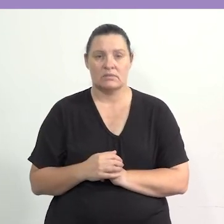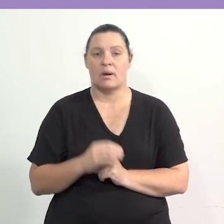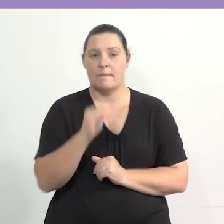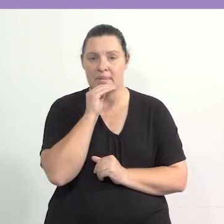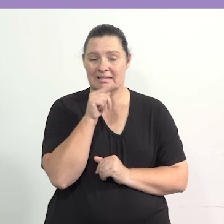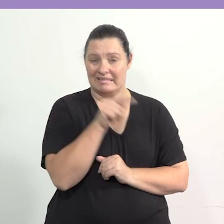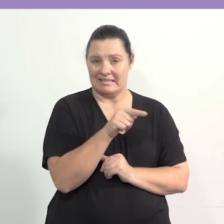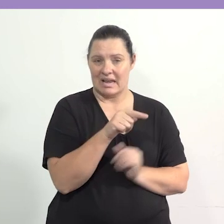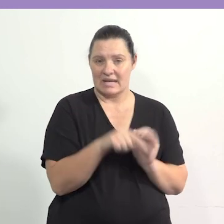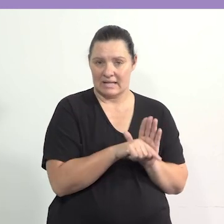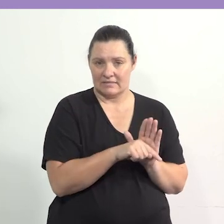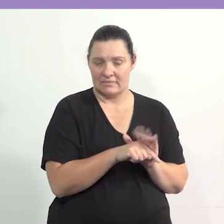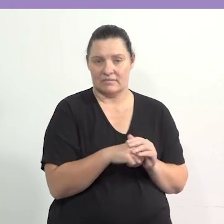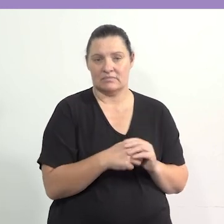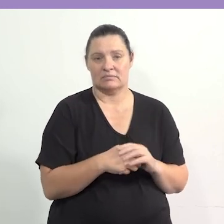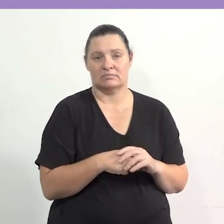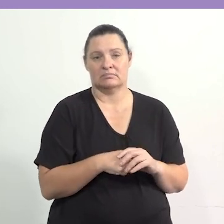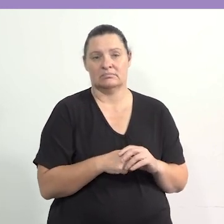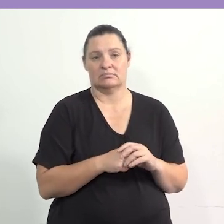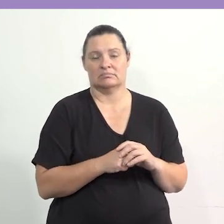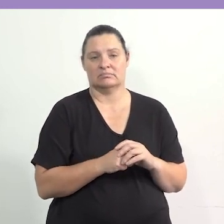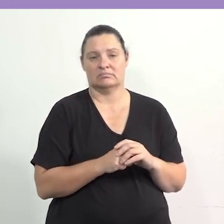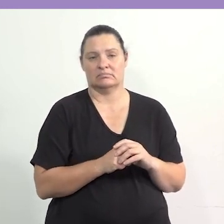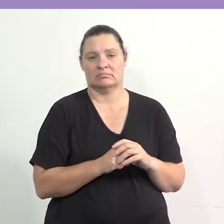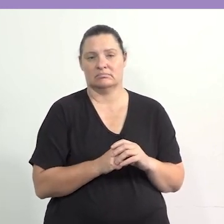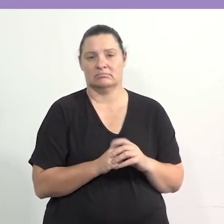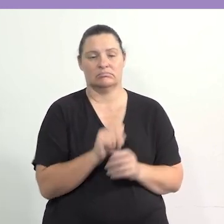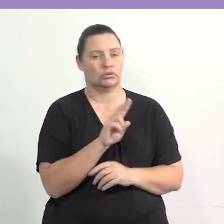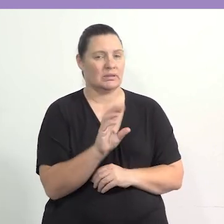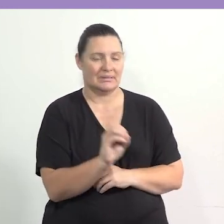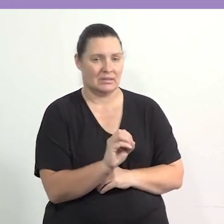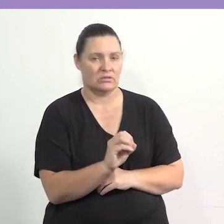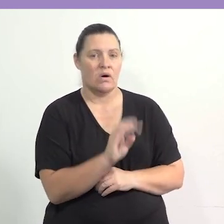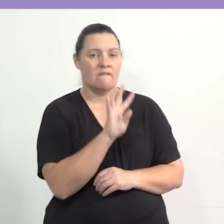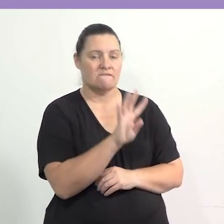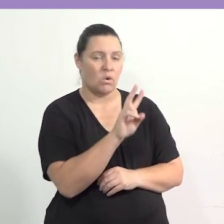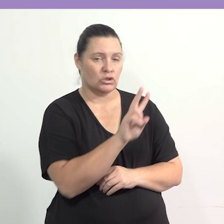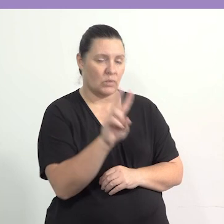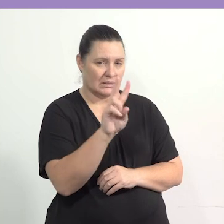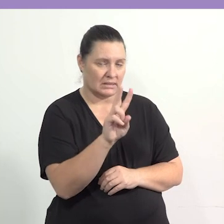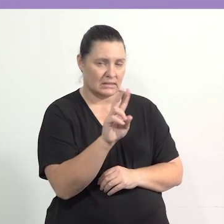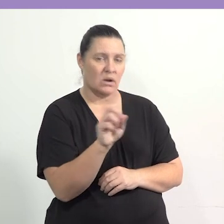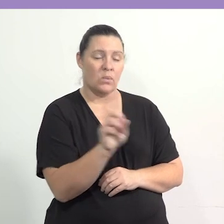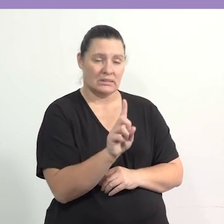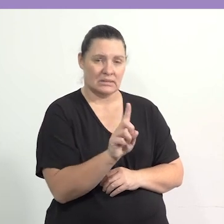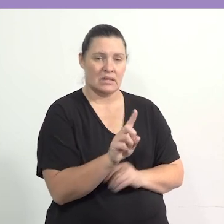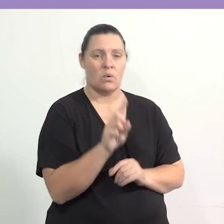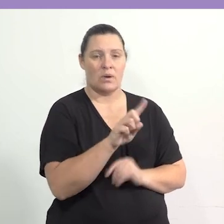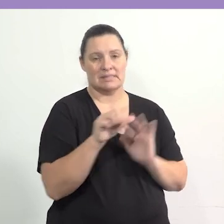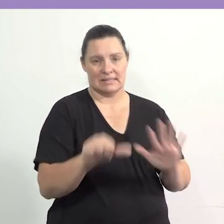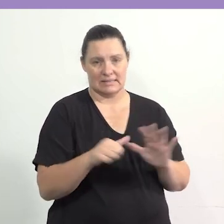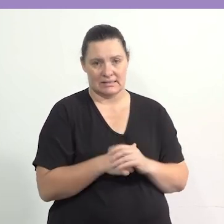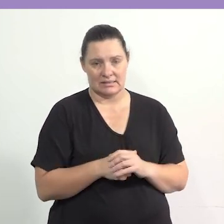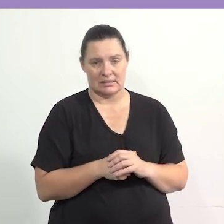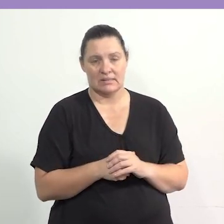this negative is not going to be squared. So what is 4 squared? This gives us